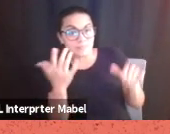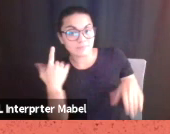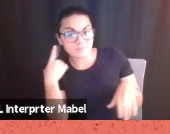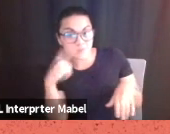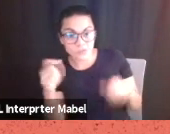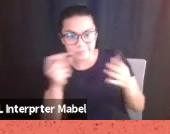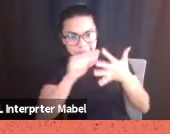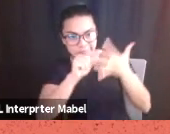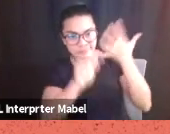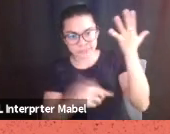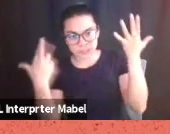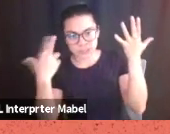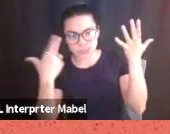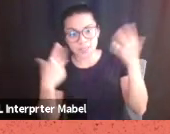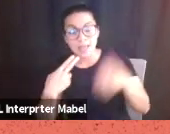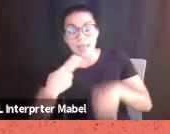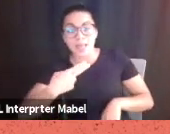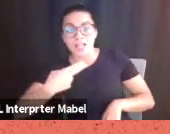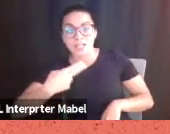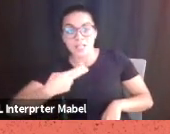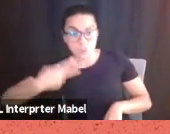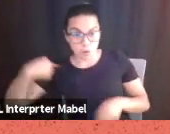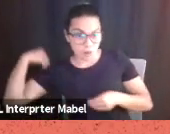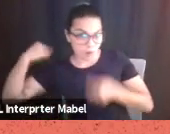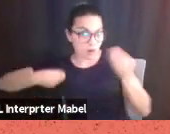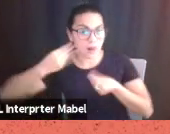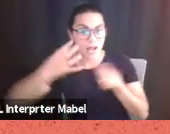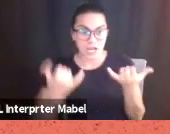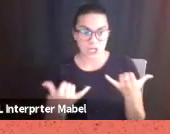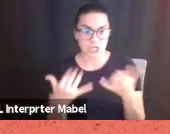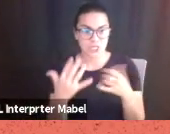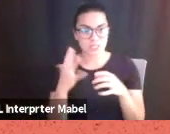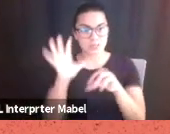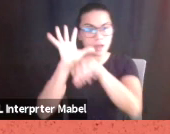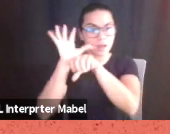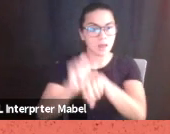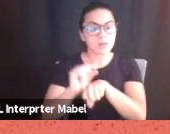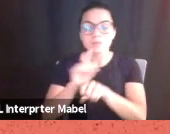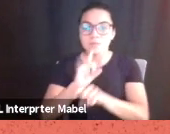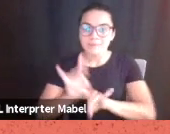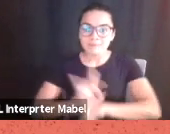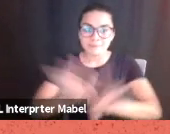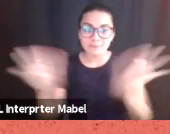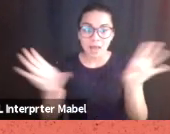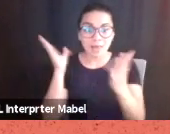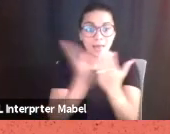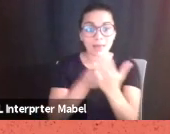its history and current practices, which are violent, especially towards Black people, people of